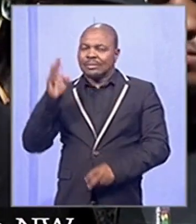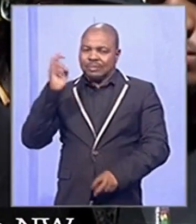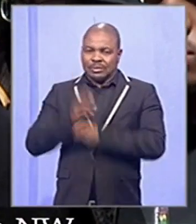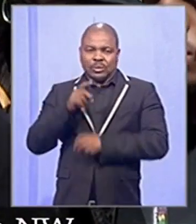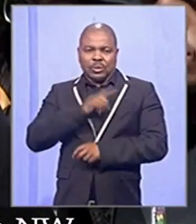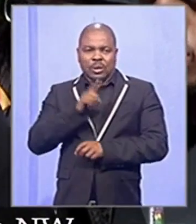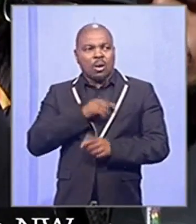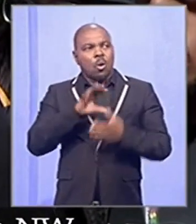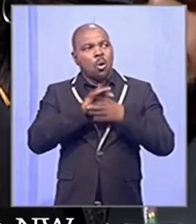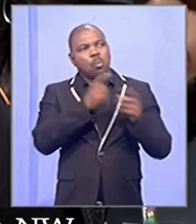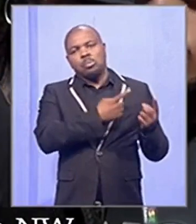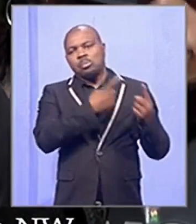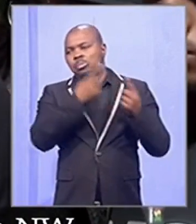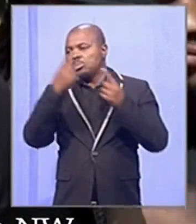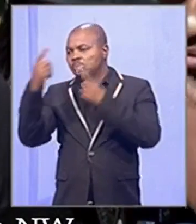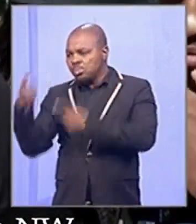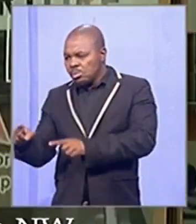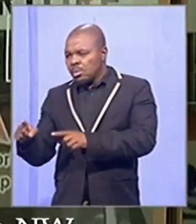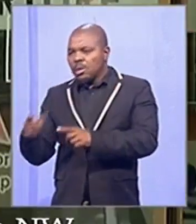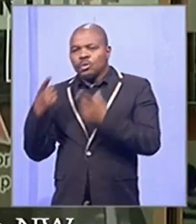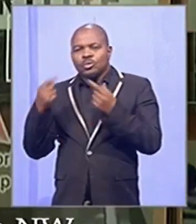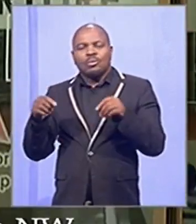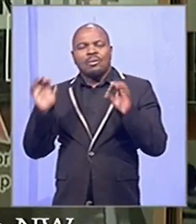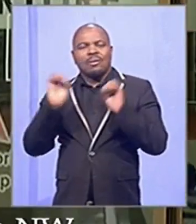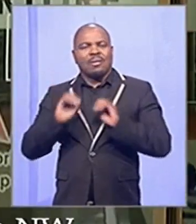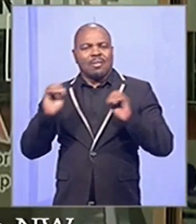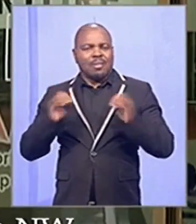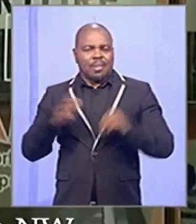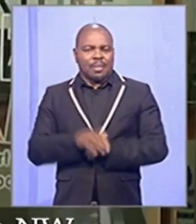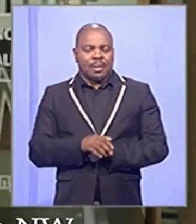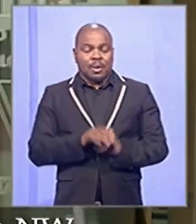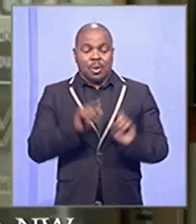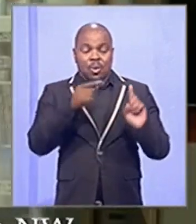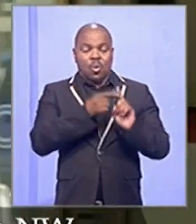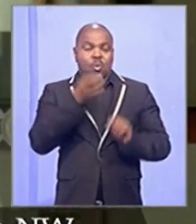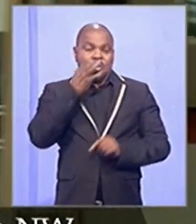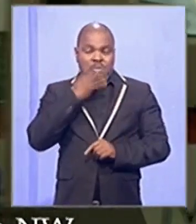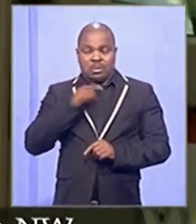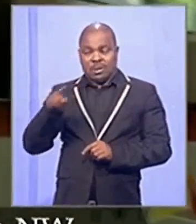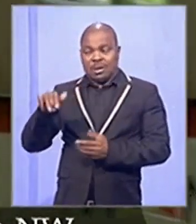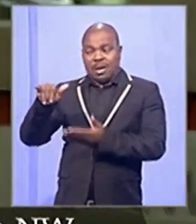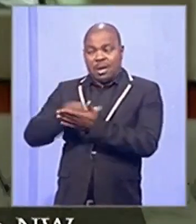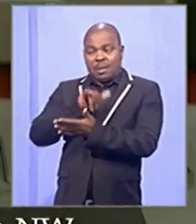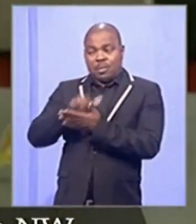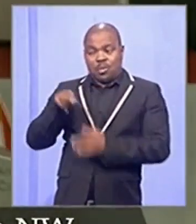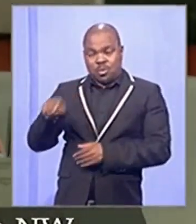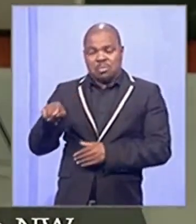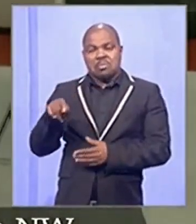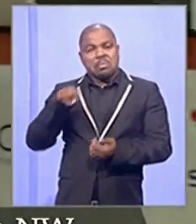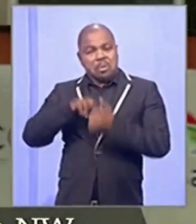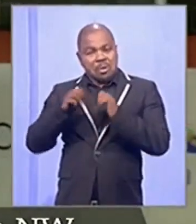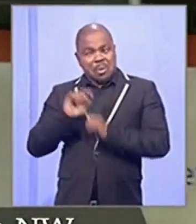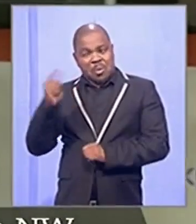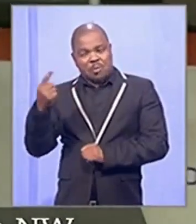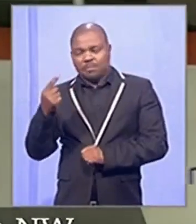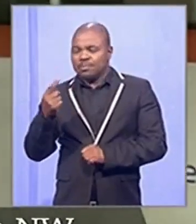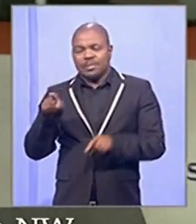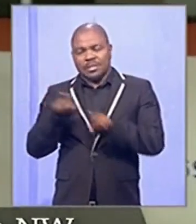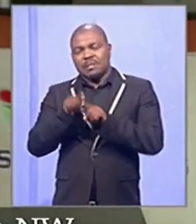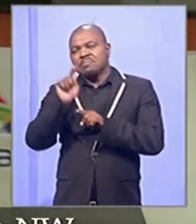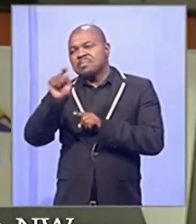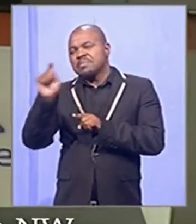there is no activity here. And the people that work here, it really must be difficult for them because they leave home, come here, there's nothing to